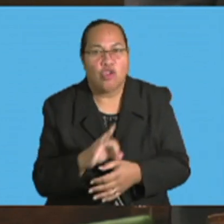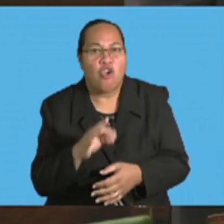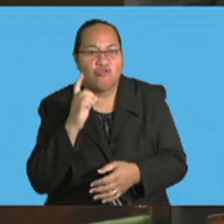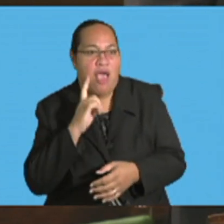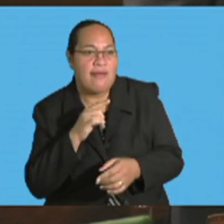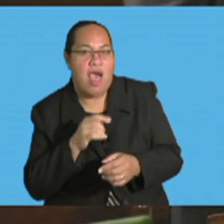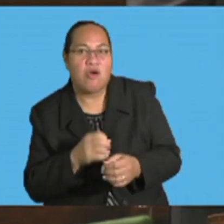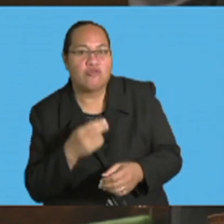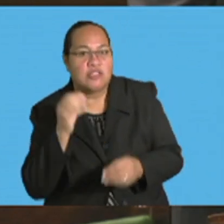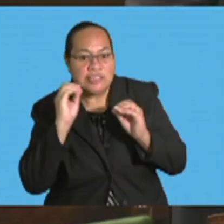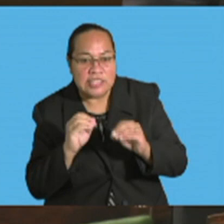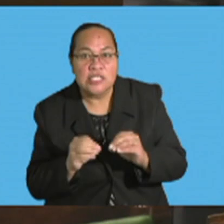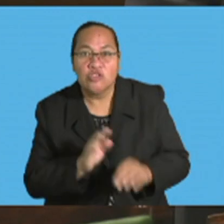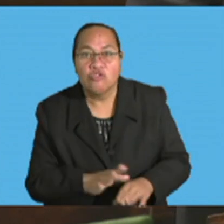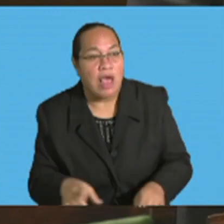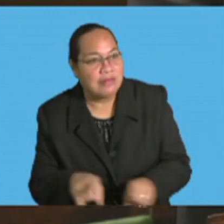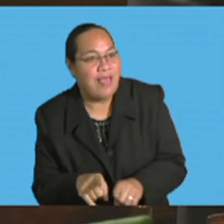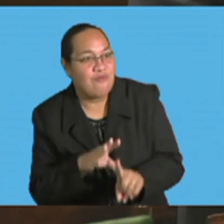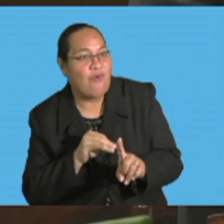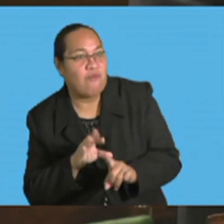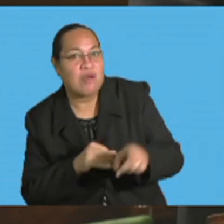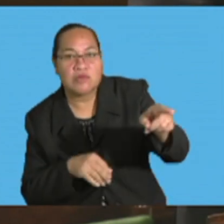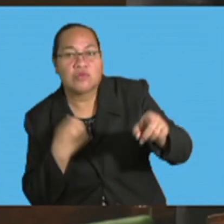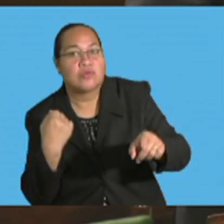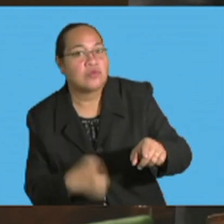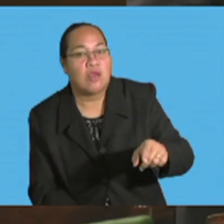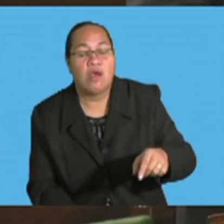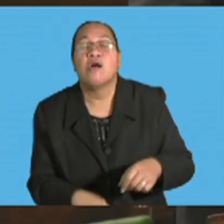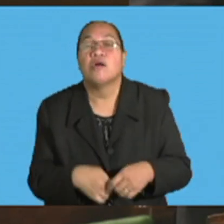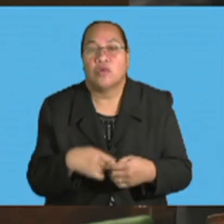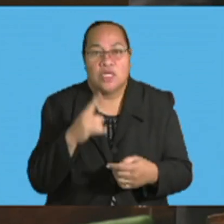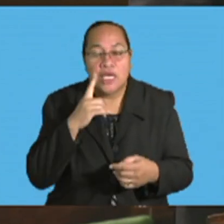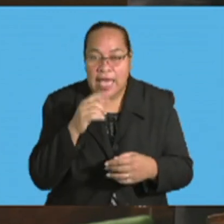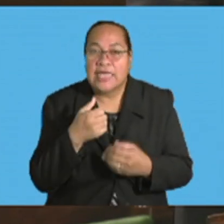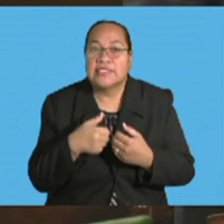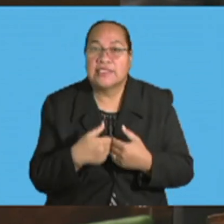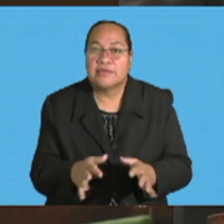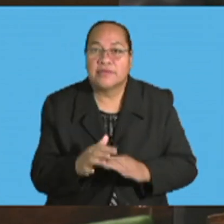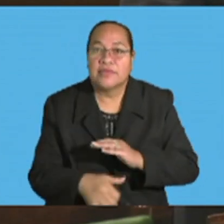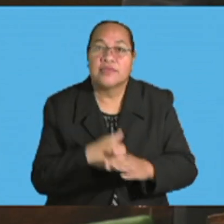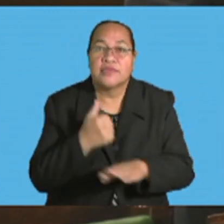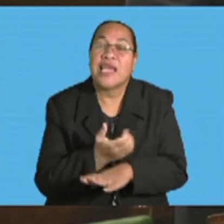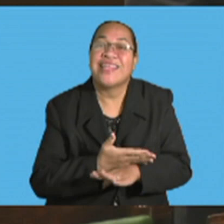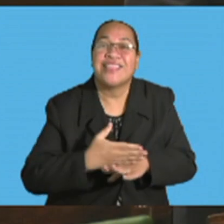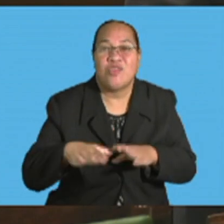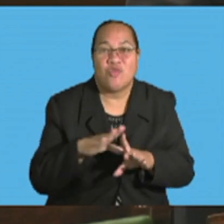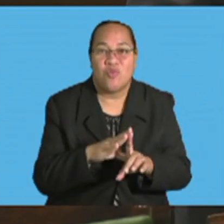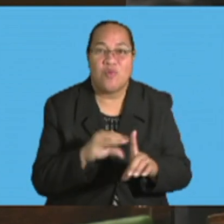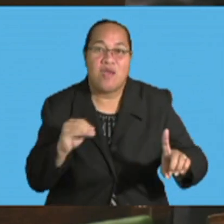Mbulitabu and Fijians who enable his behavior. We can set a new example, a better